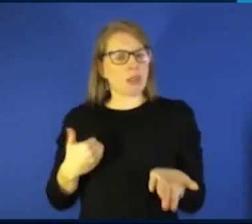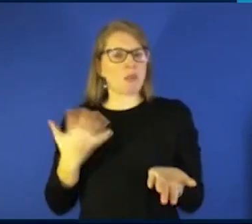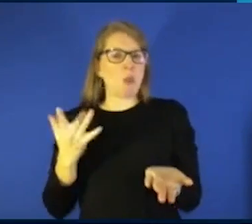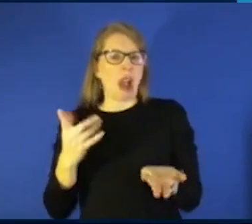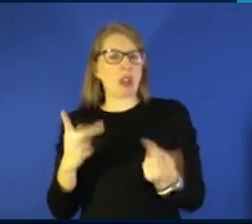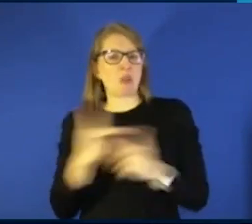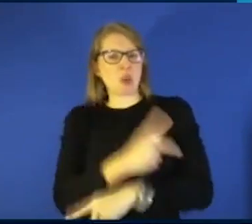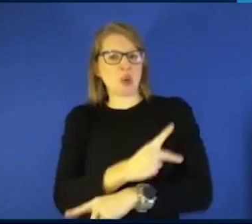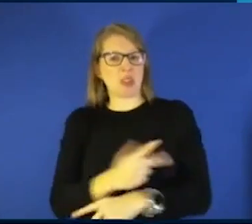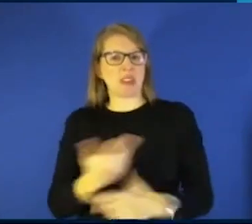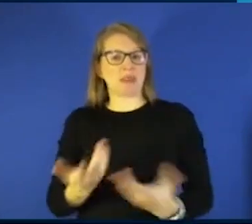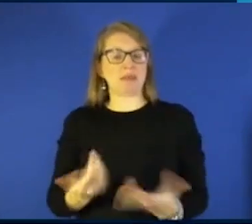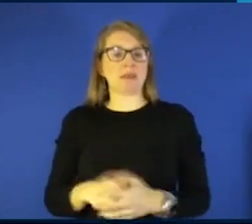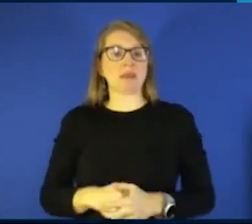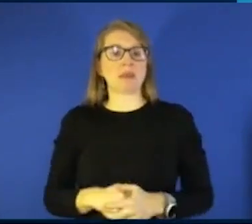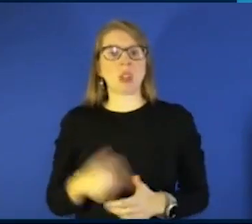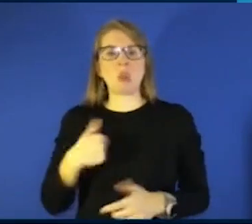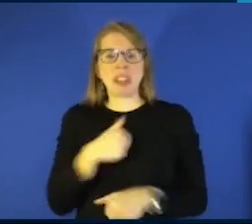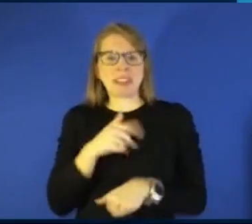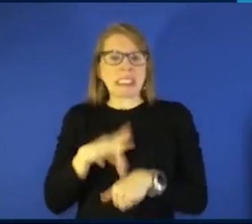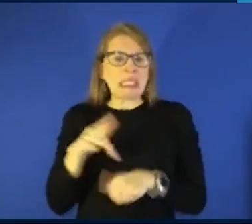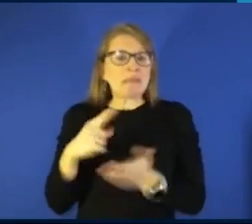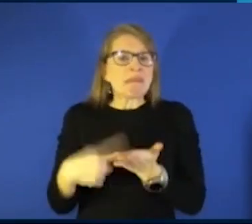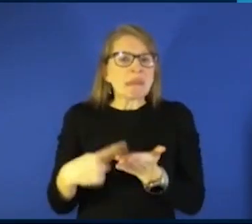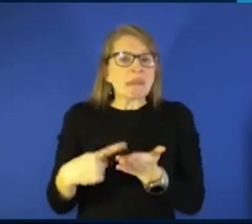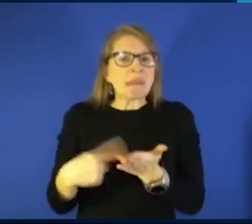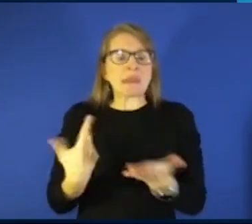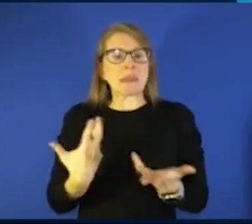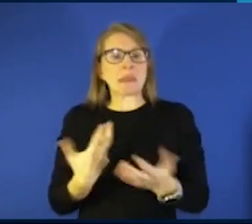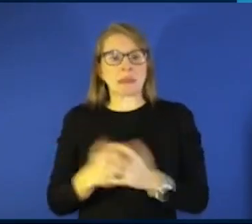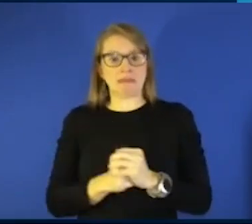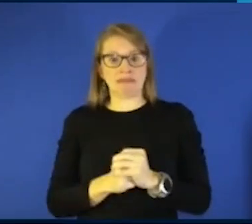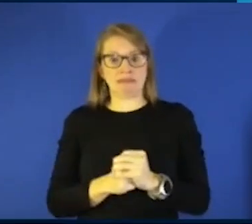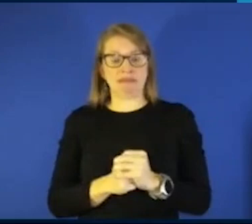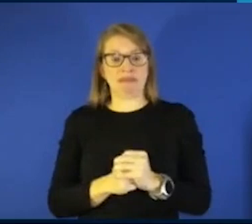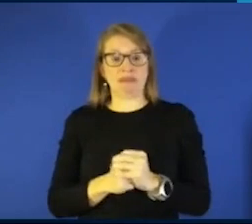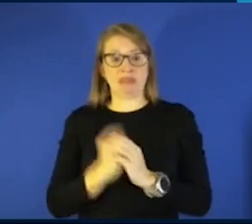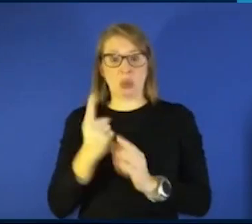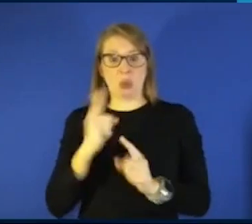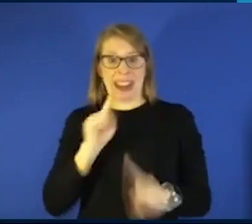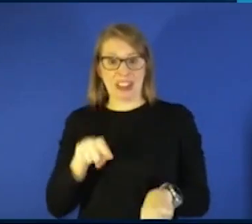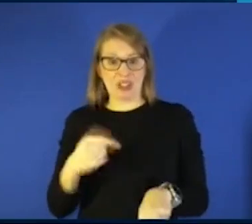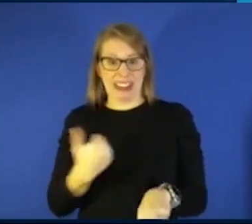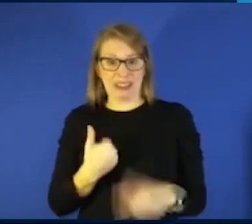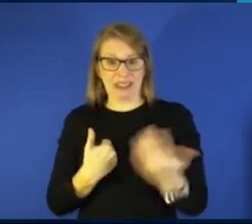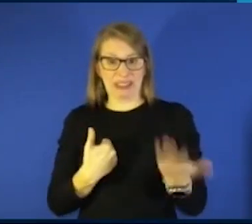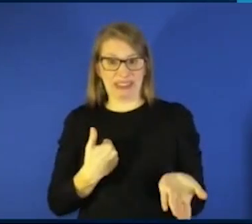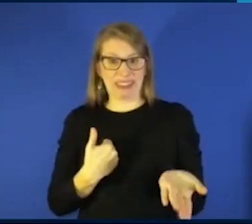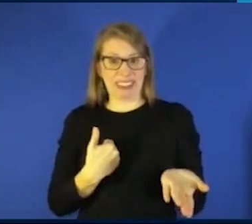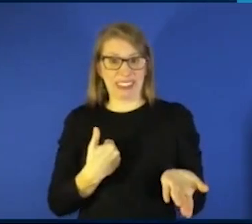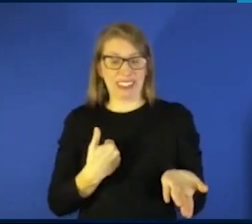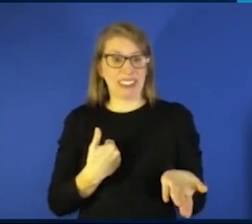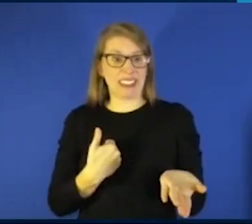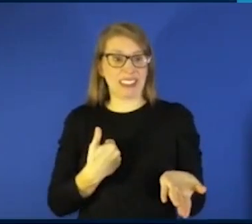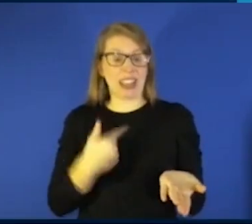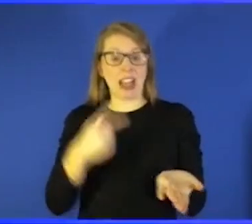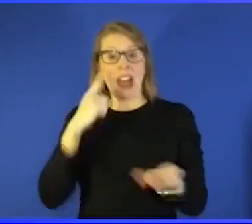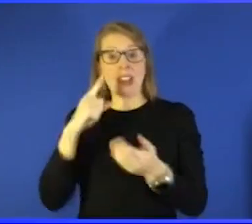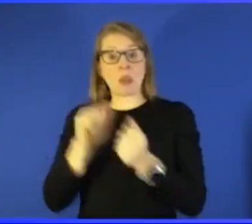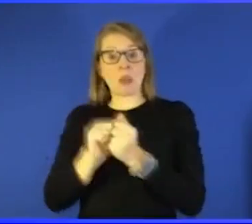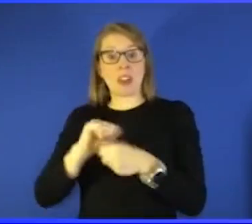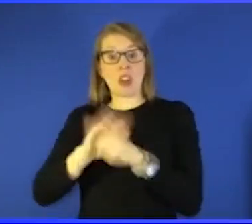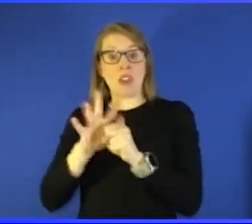We've touched on this. Is there one answer to this? Is it vaccine I think with hesitancy? COVID-19, and we'll certainly